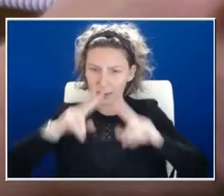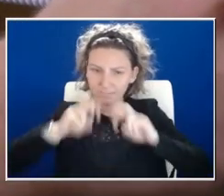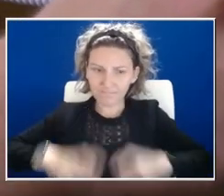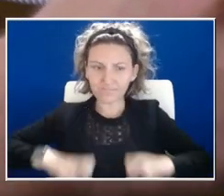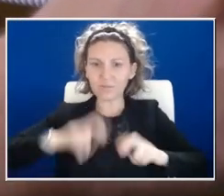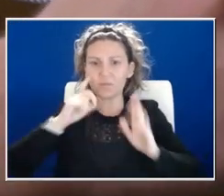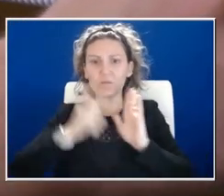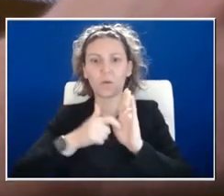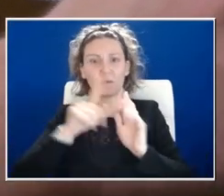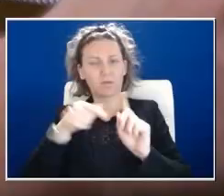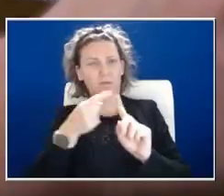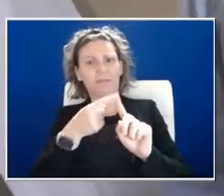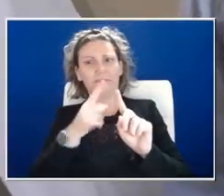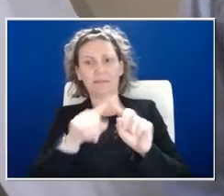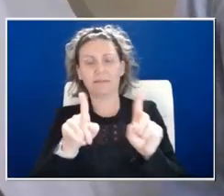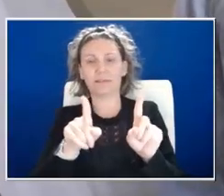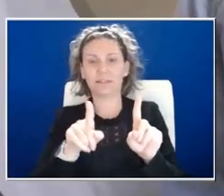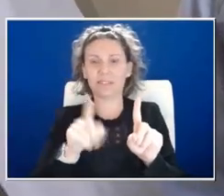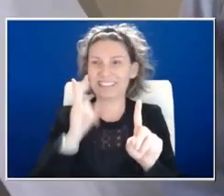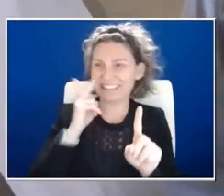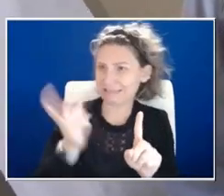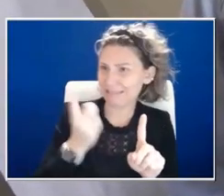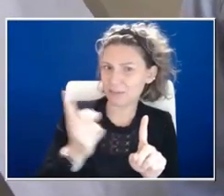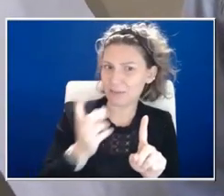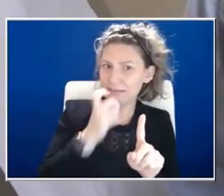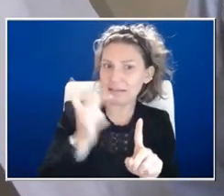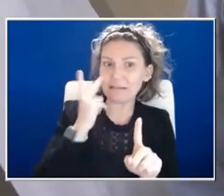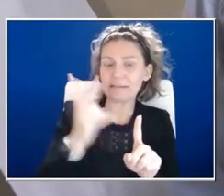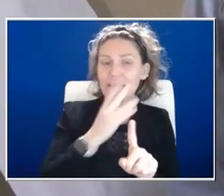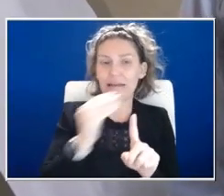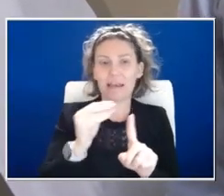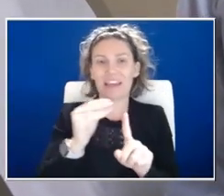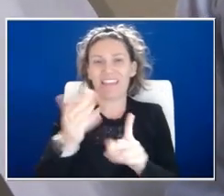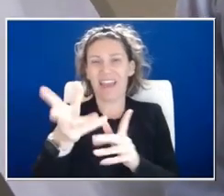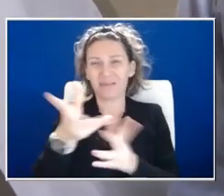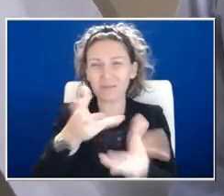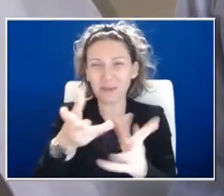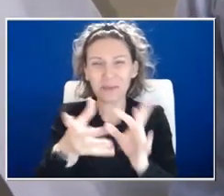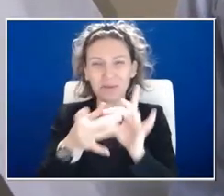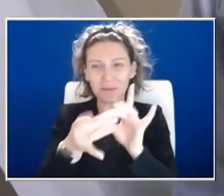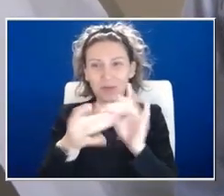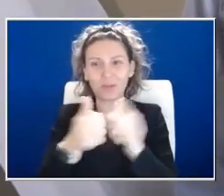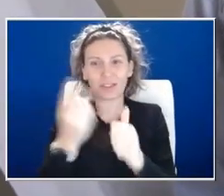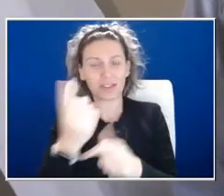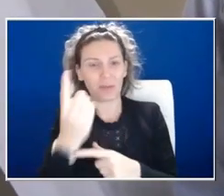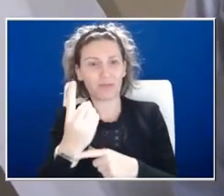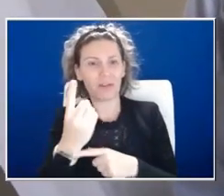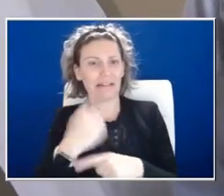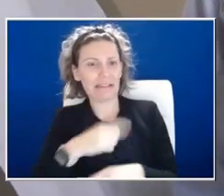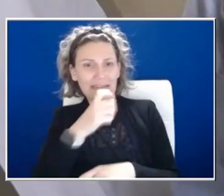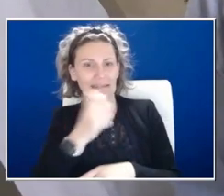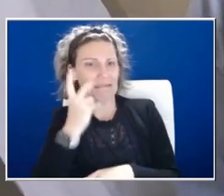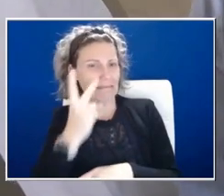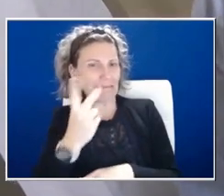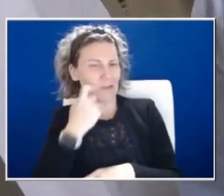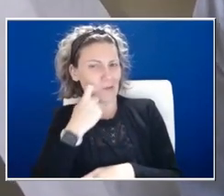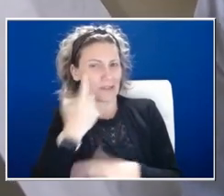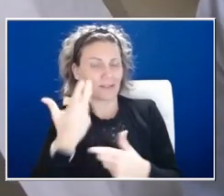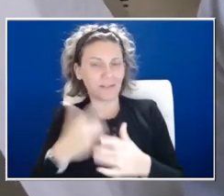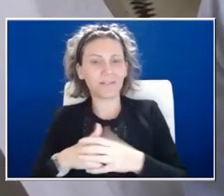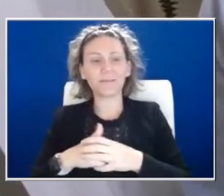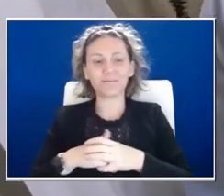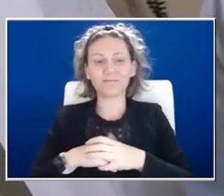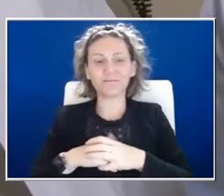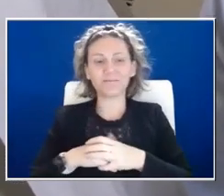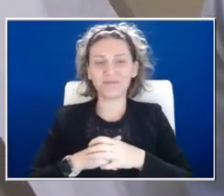To see something that you don't see, and having that rapport with somebody. Like, you can remember, hey, I didn't see that last time. Yeah. Let's get that checked out. So, Dr.